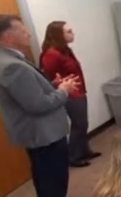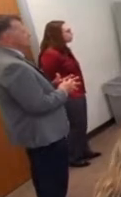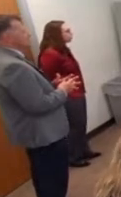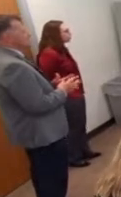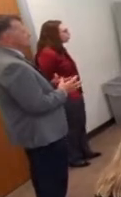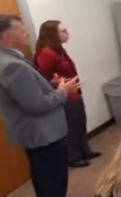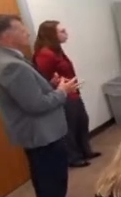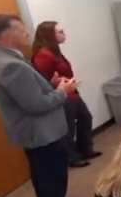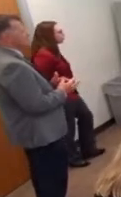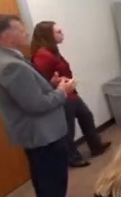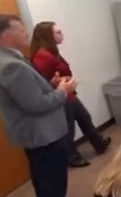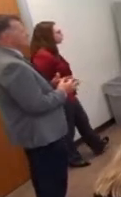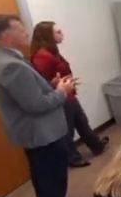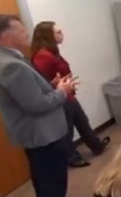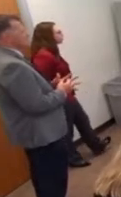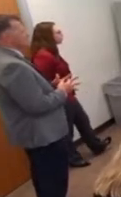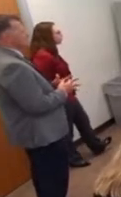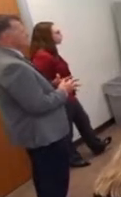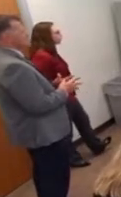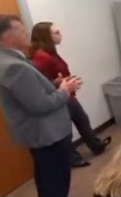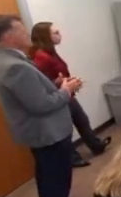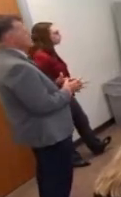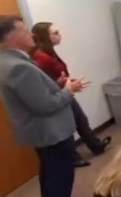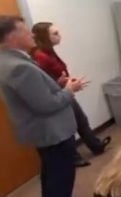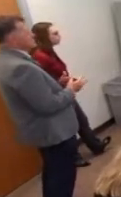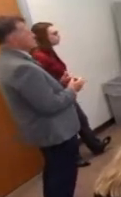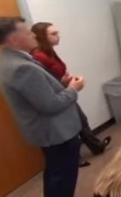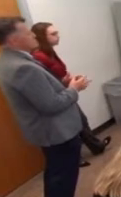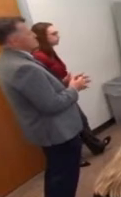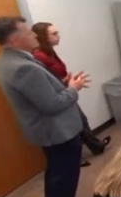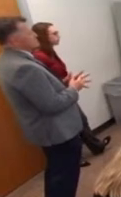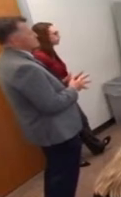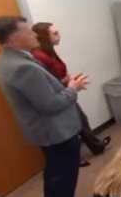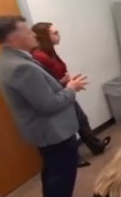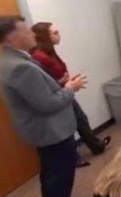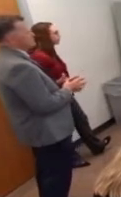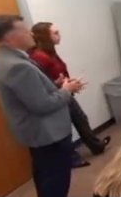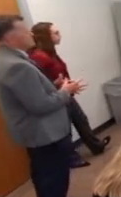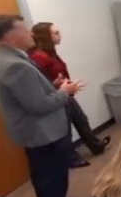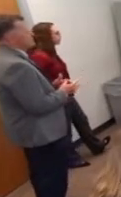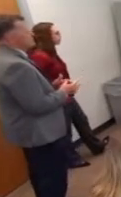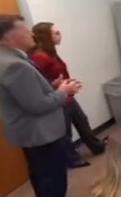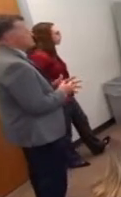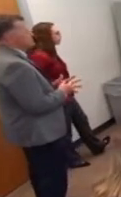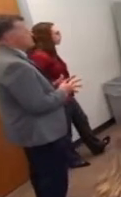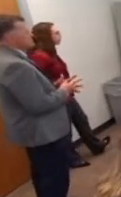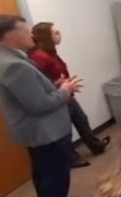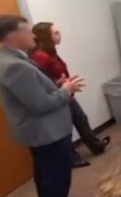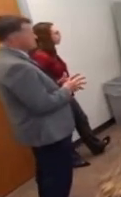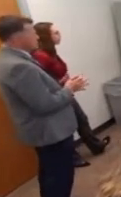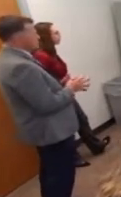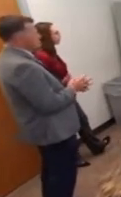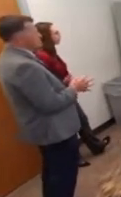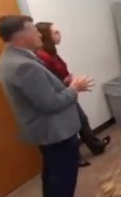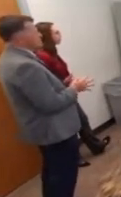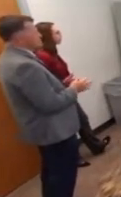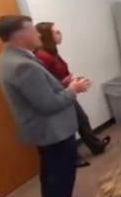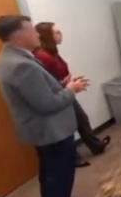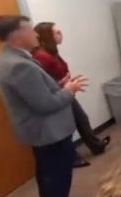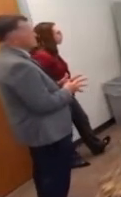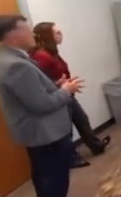um the two-year in a separate counting that separate instead of